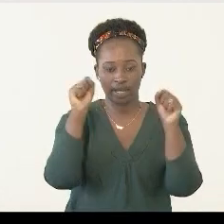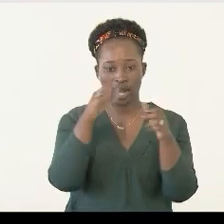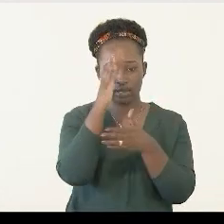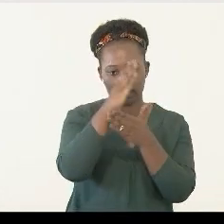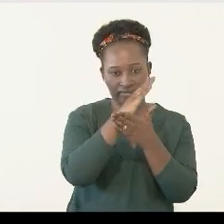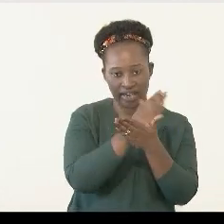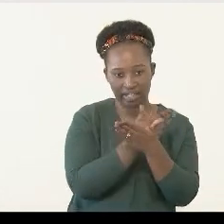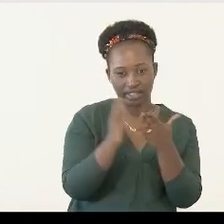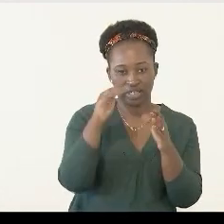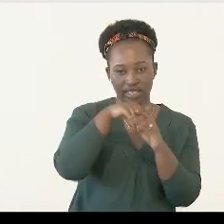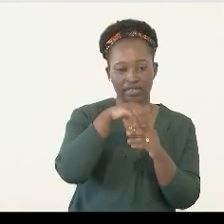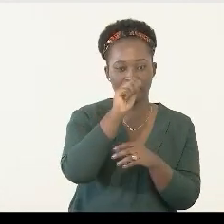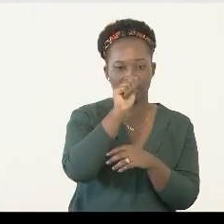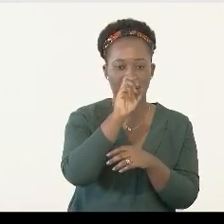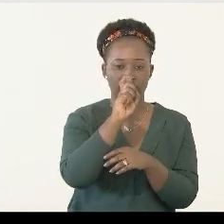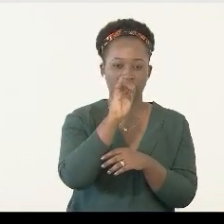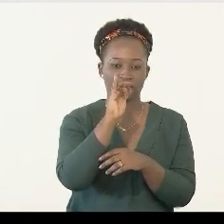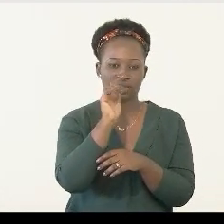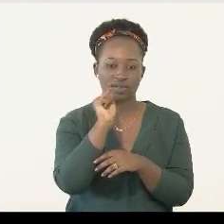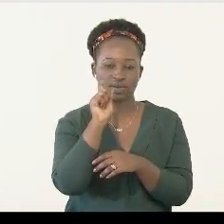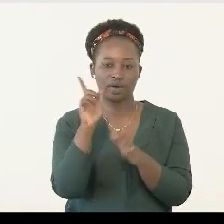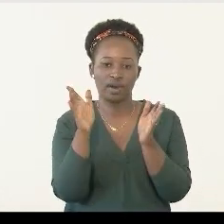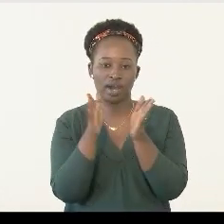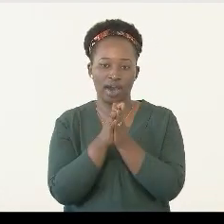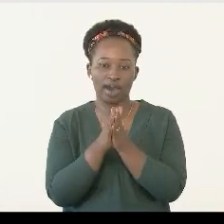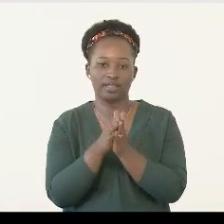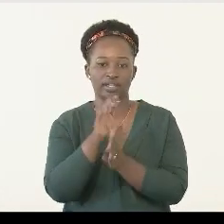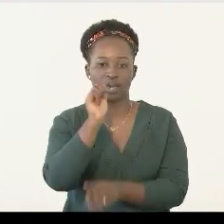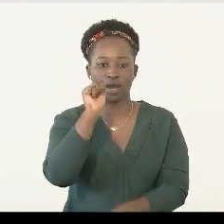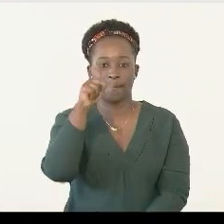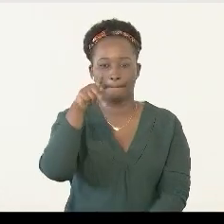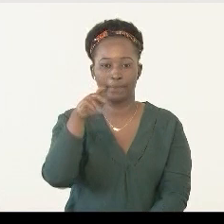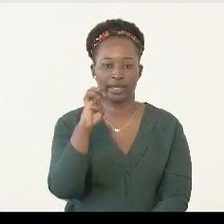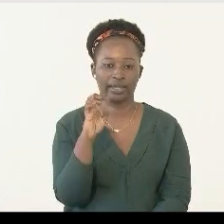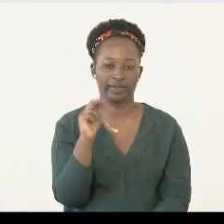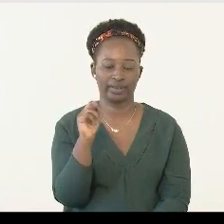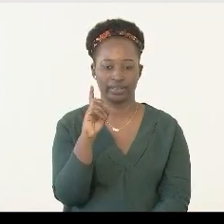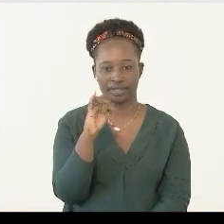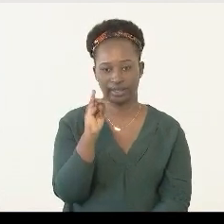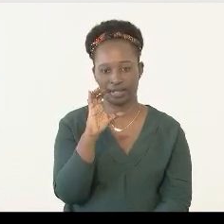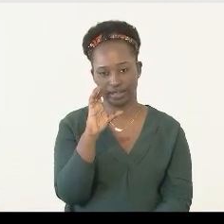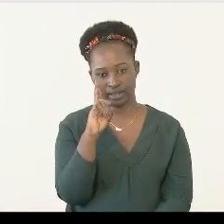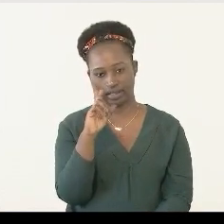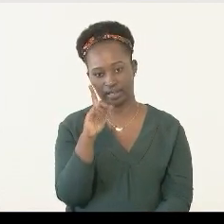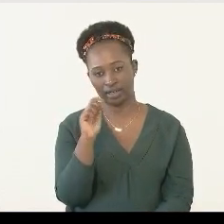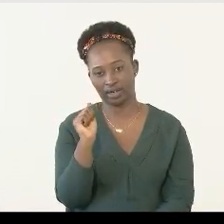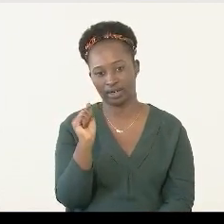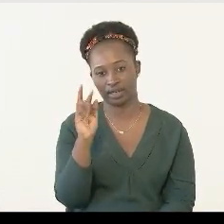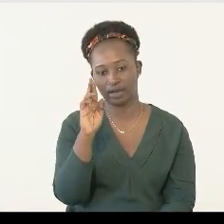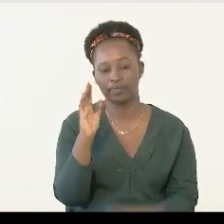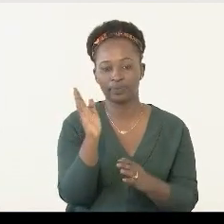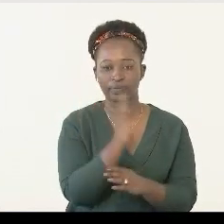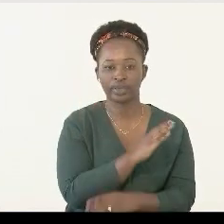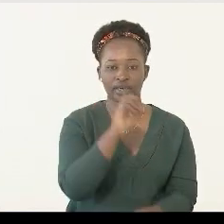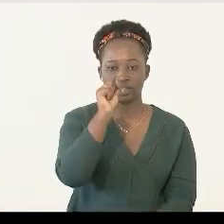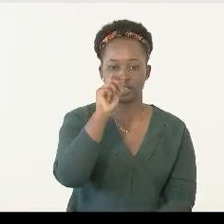appendicular skeleton. When we talk about axial and appendicular skeleton, we will see that the axial skeleton consists of